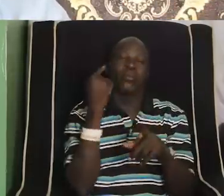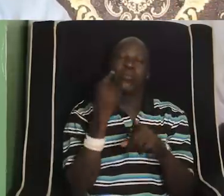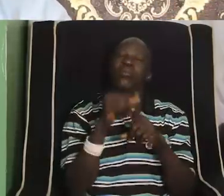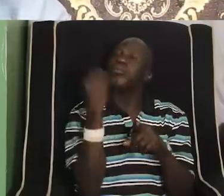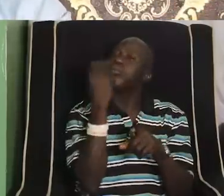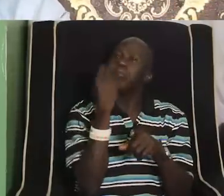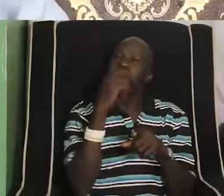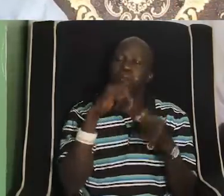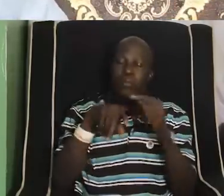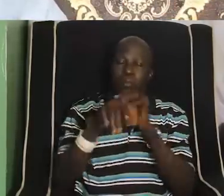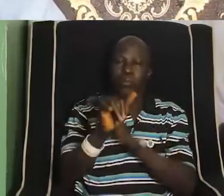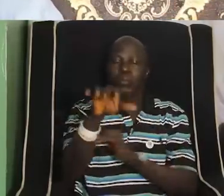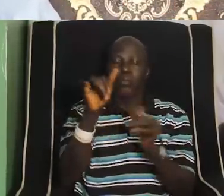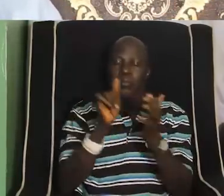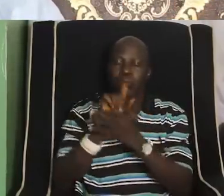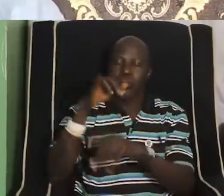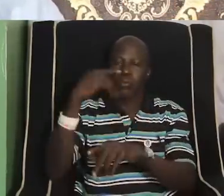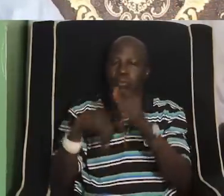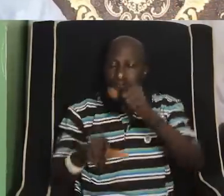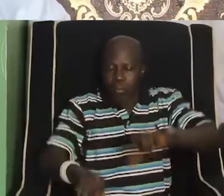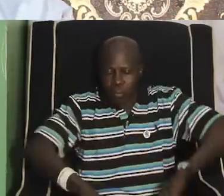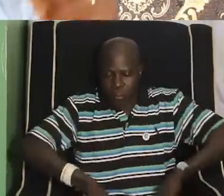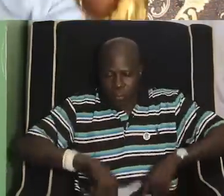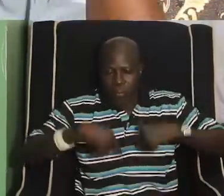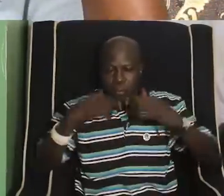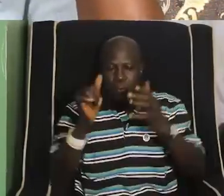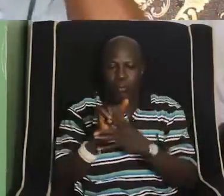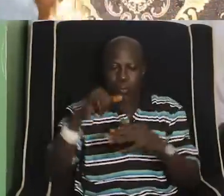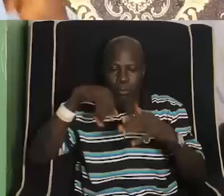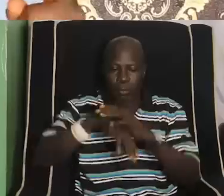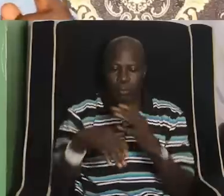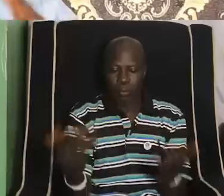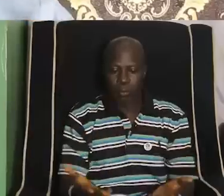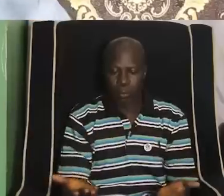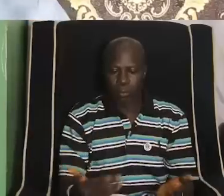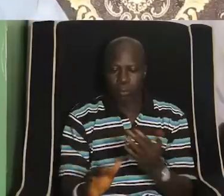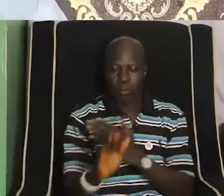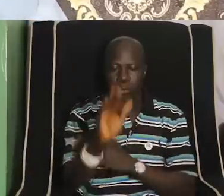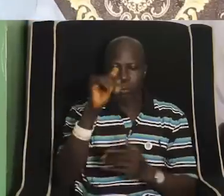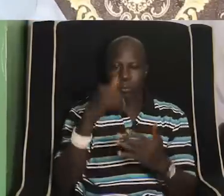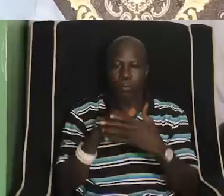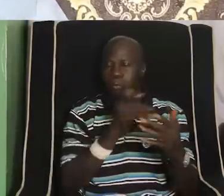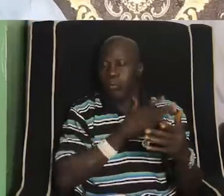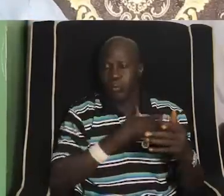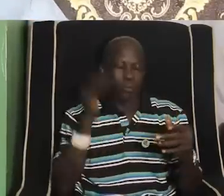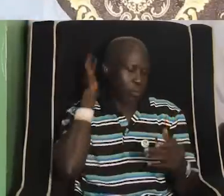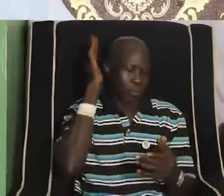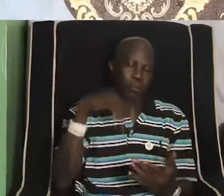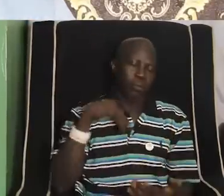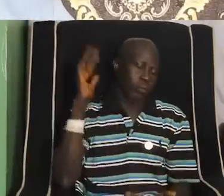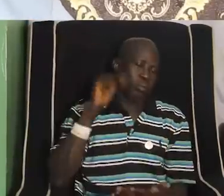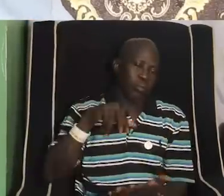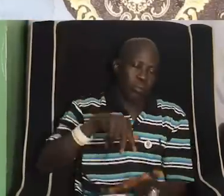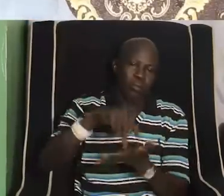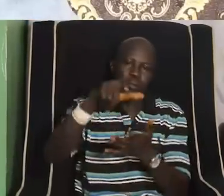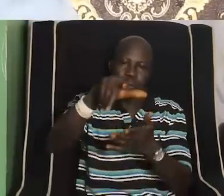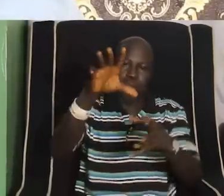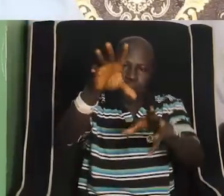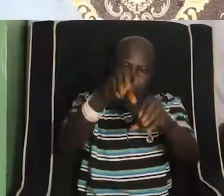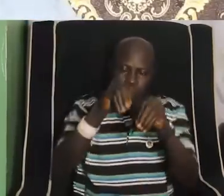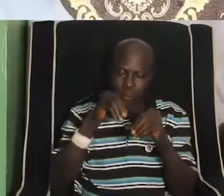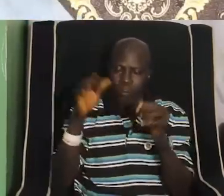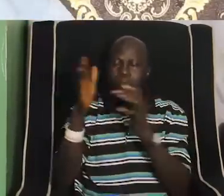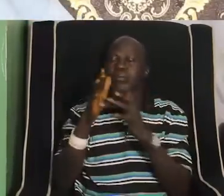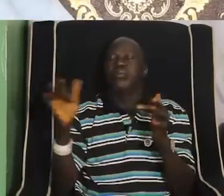Bí Olúwa ti ń bẹ tí èmi ẹ̀ wà. As the Lord liveth and is living. Ní iwájú Olúwa ẹni tí èmi dúró. Before the Lord, the one that I stand. O máa rà ánú gbà